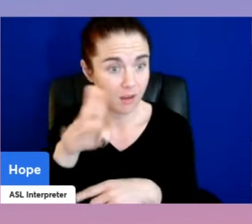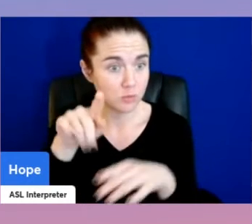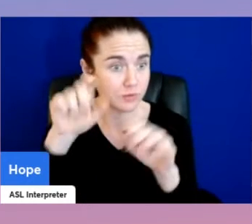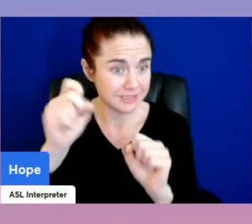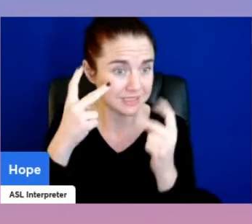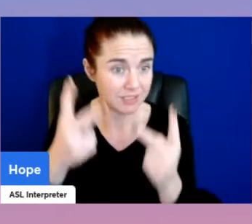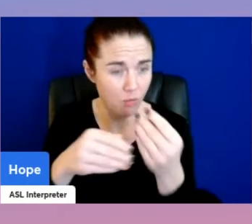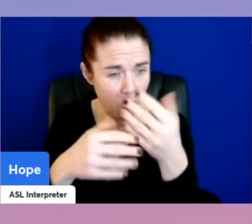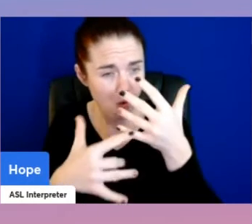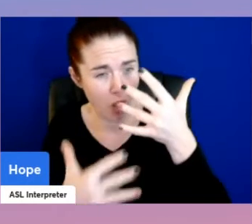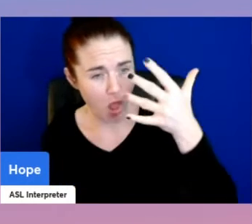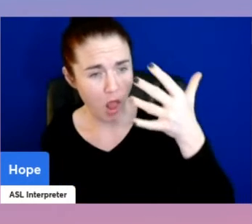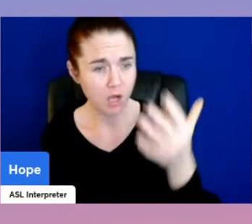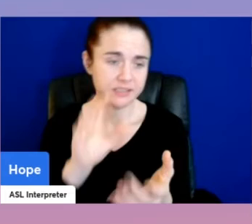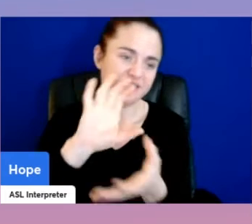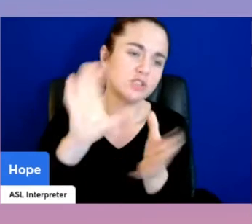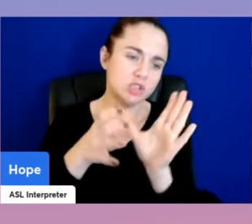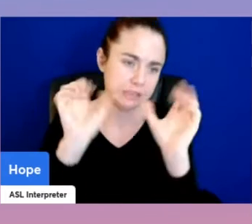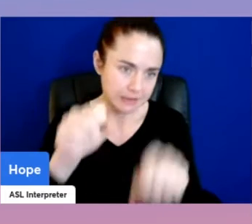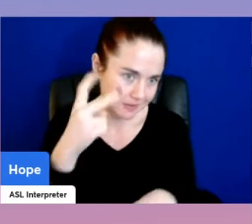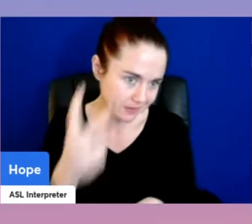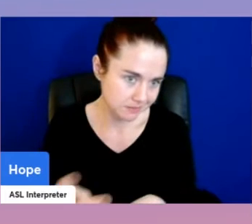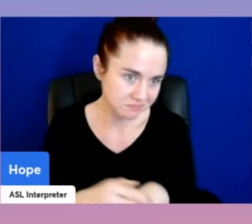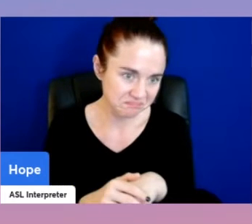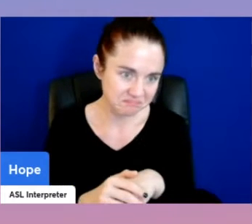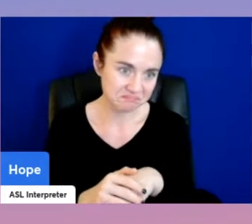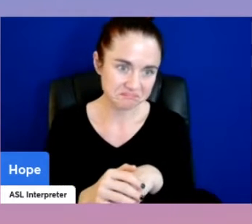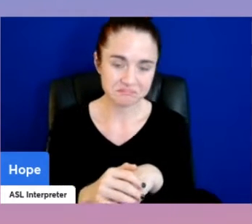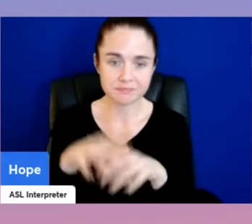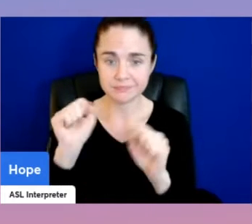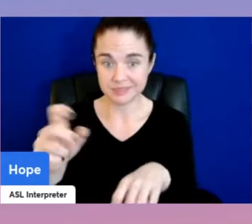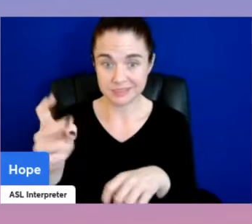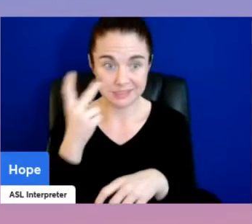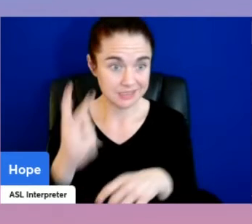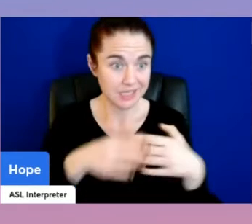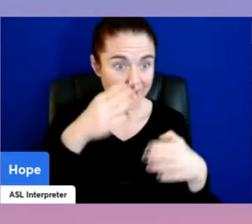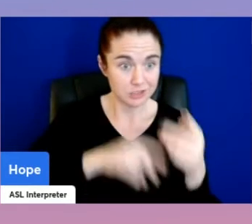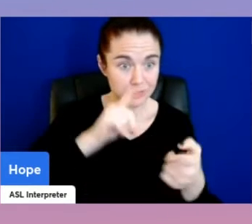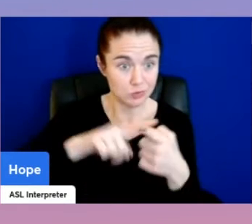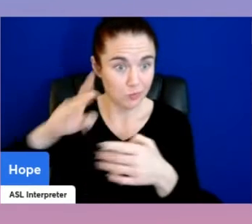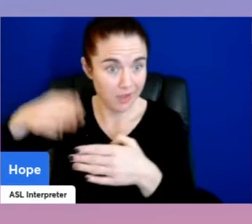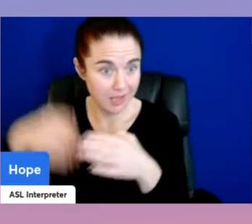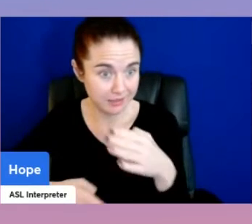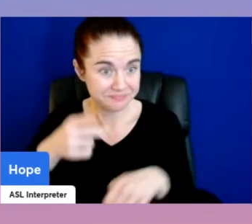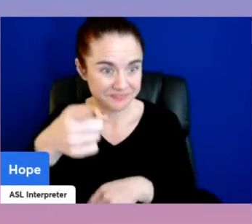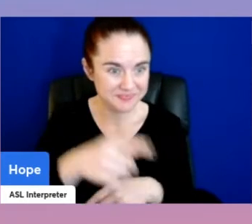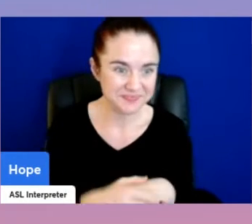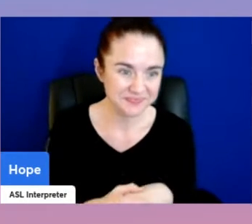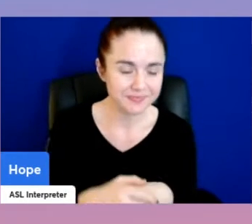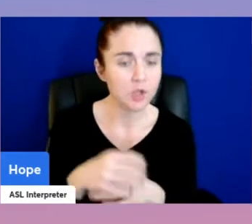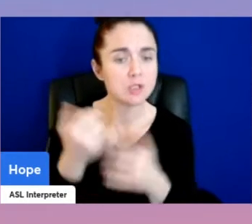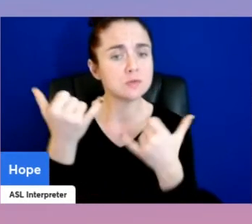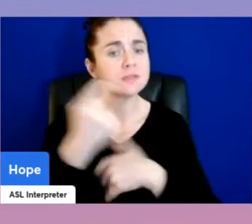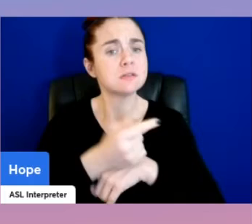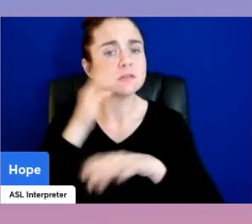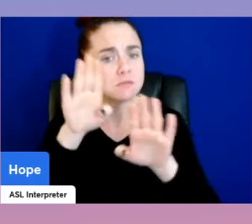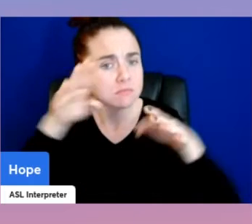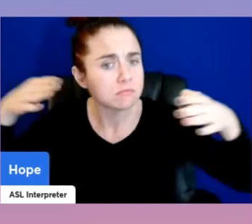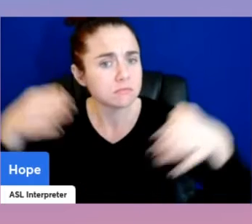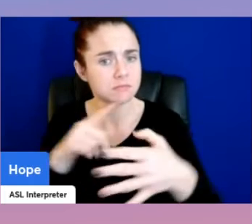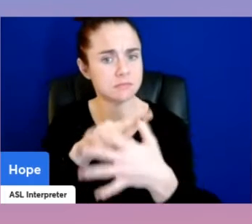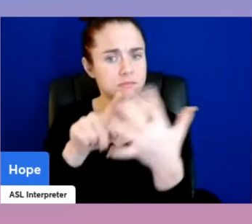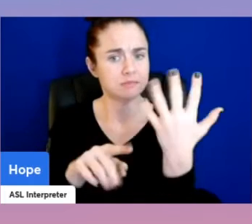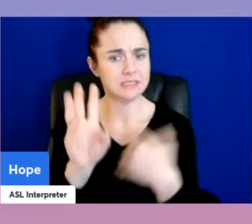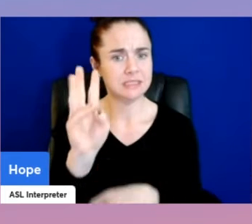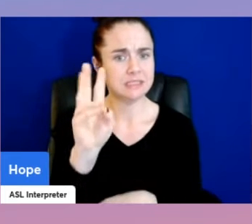different configurations and see actually the whole end-to-end CI/CD pipeline. But what we're going to focus on today are these 6